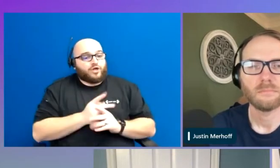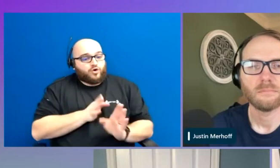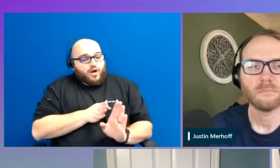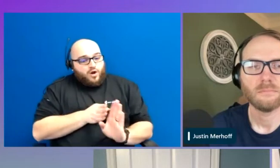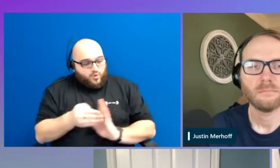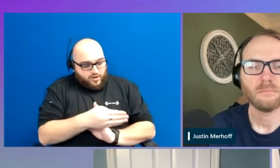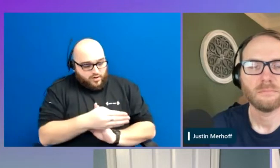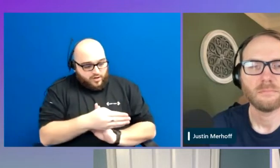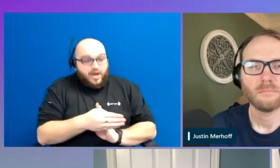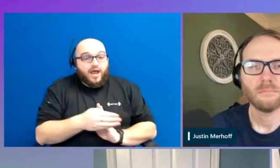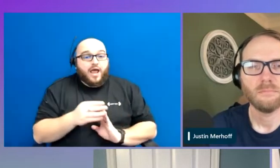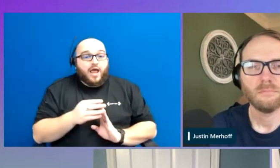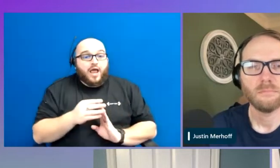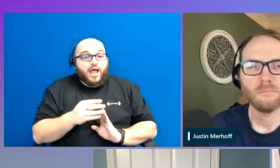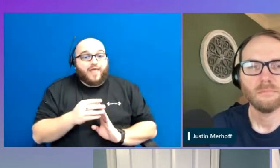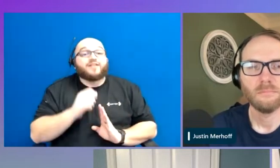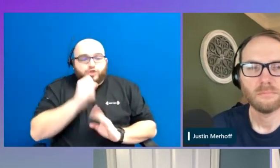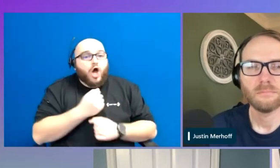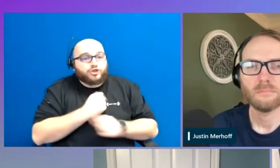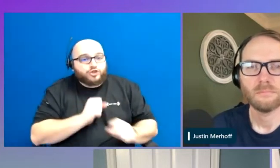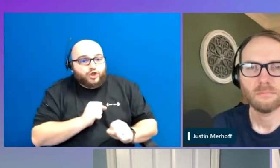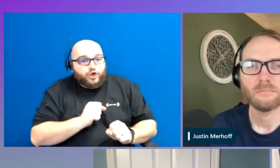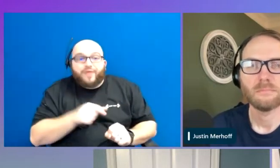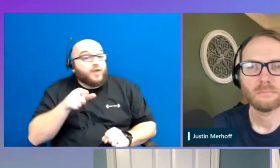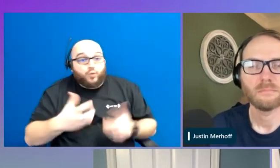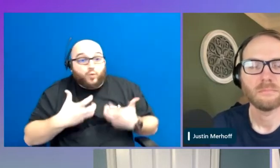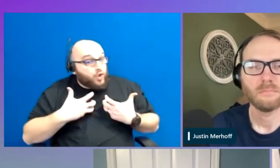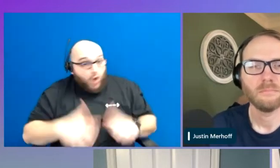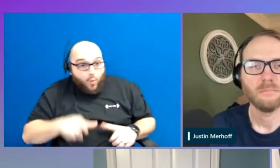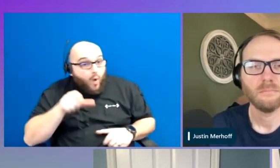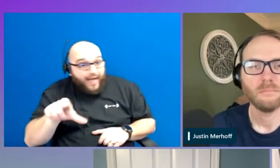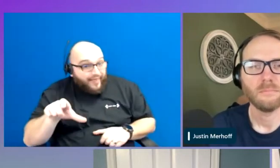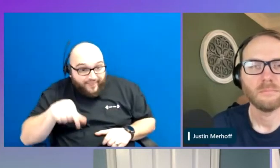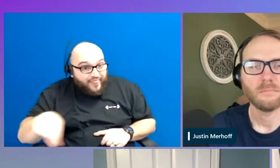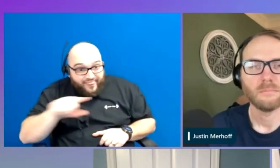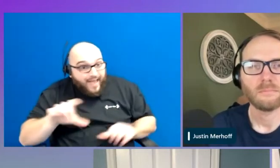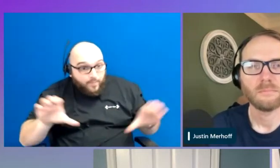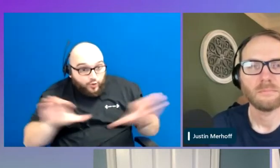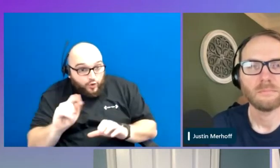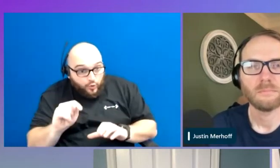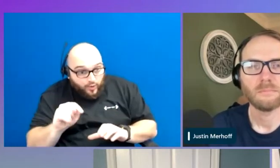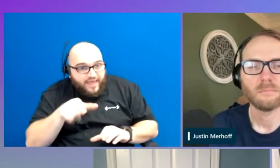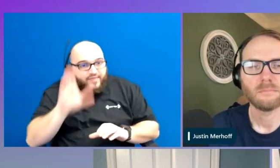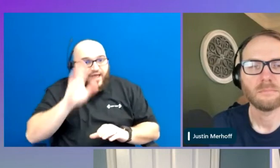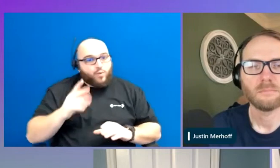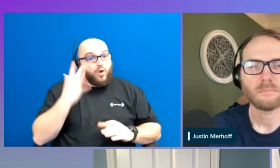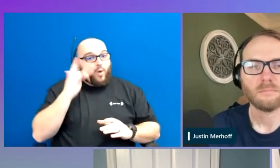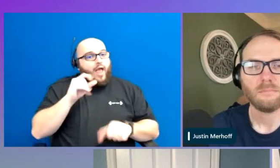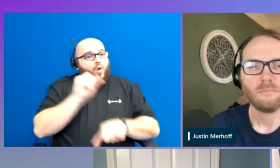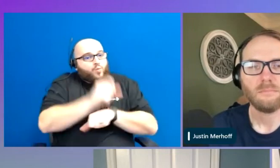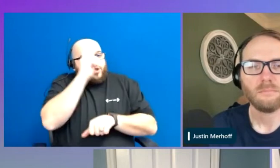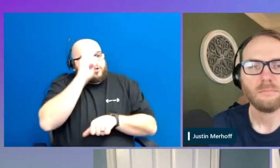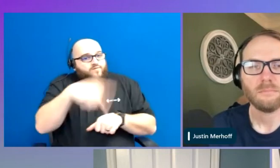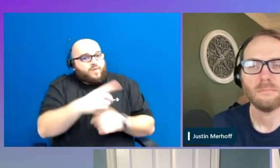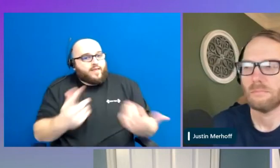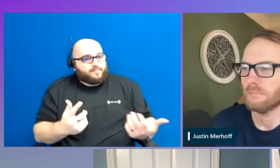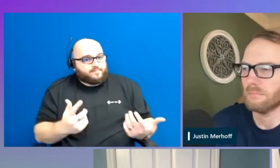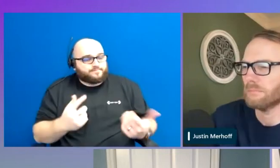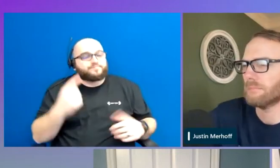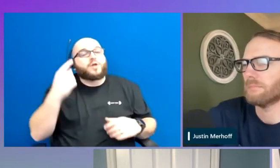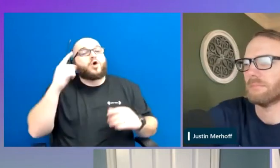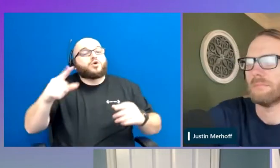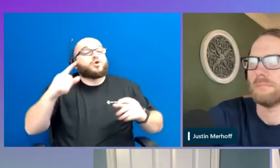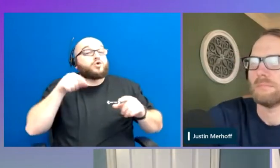is insecure, in a way that you don't want them to do it. So think of it as accessibility